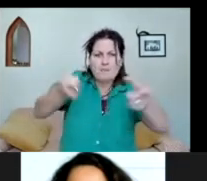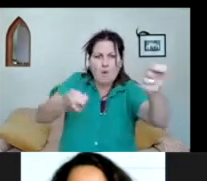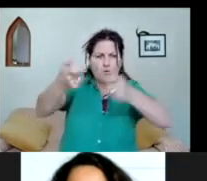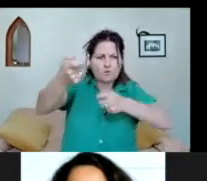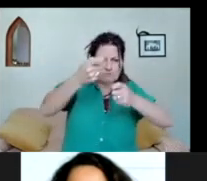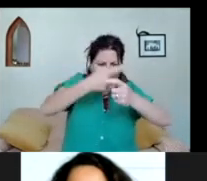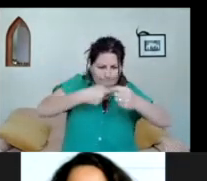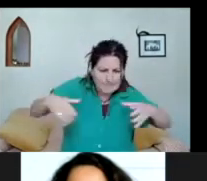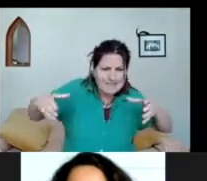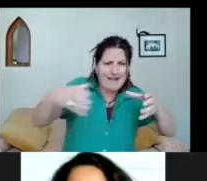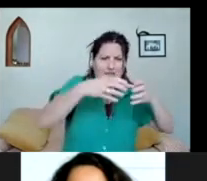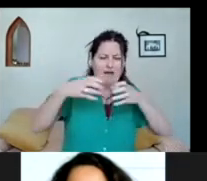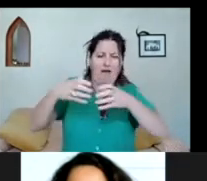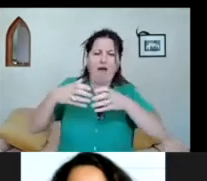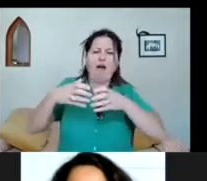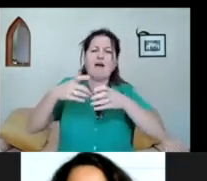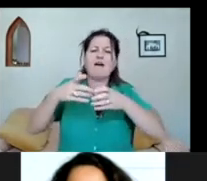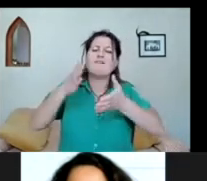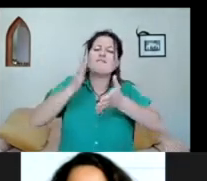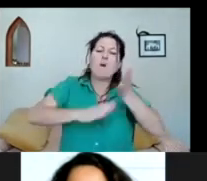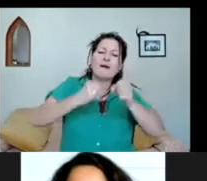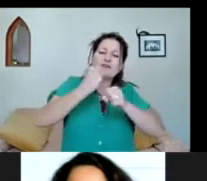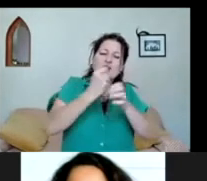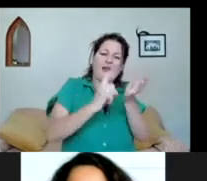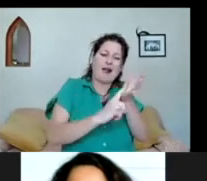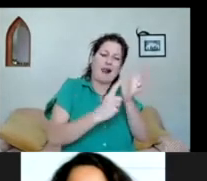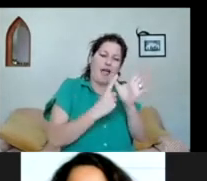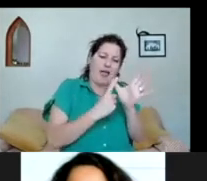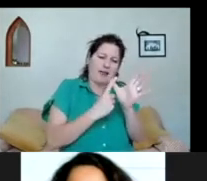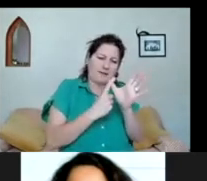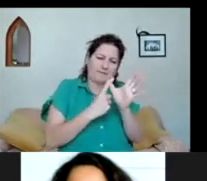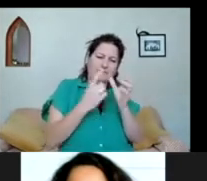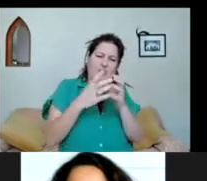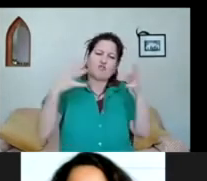in this commitment. So that's as well an exciting feature.